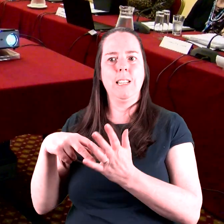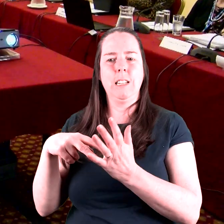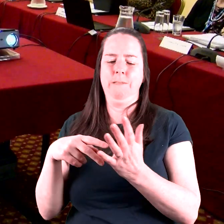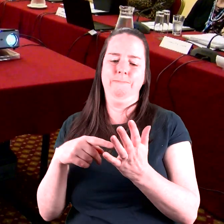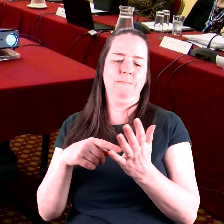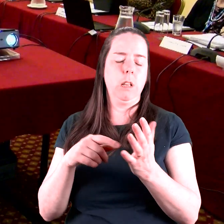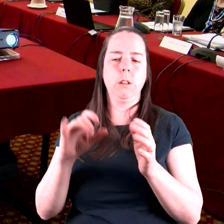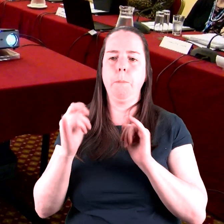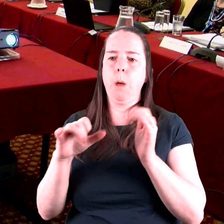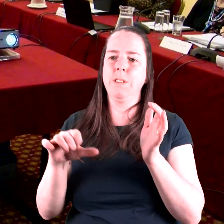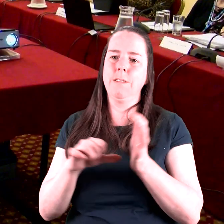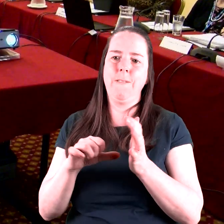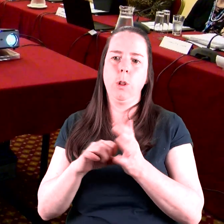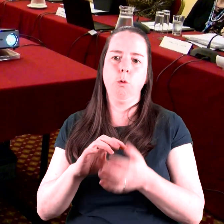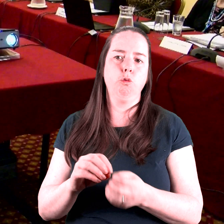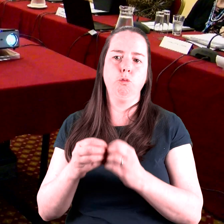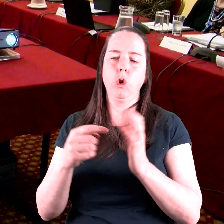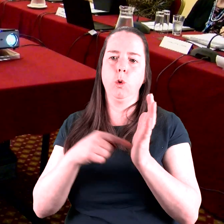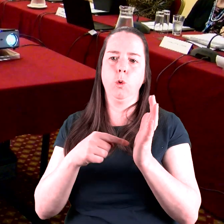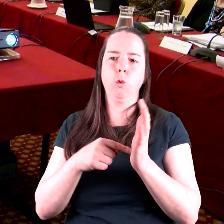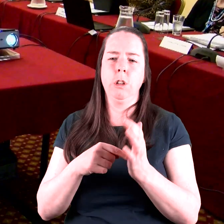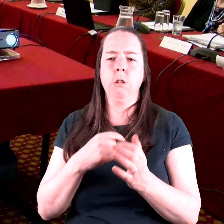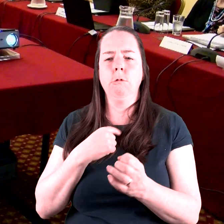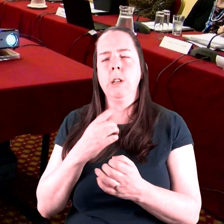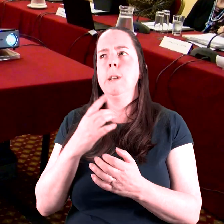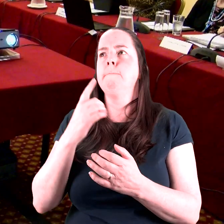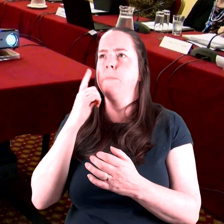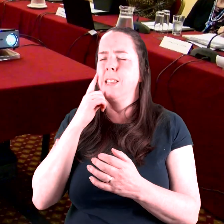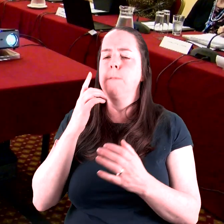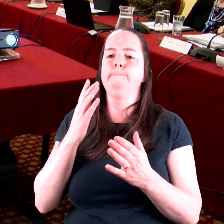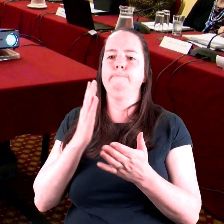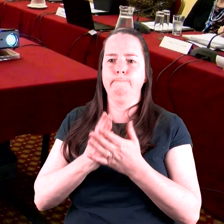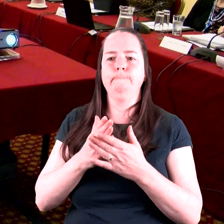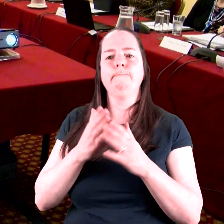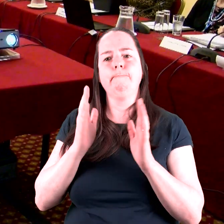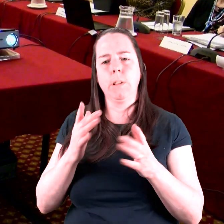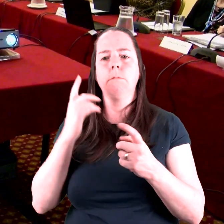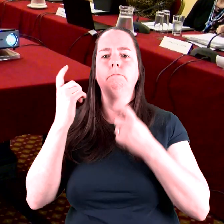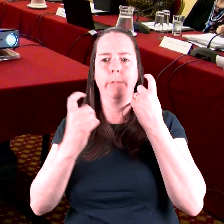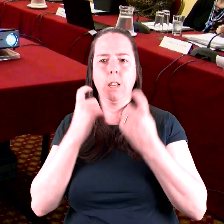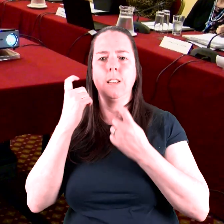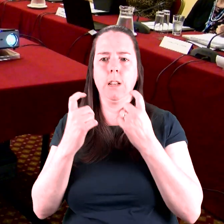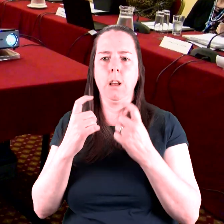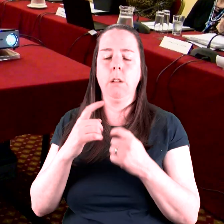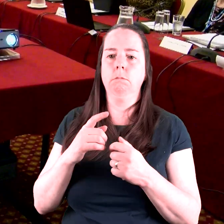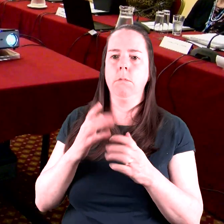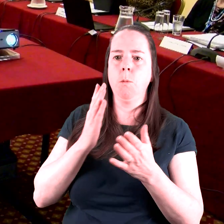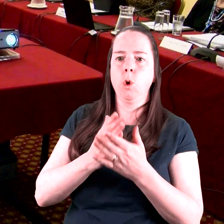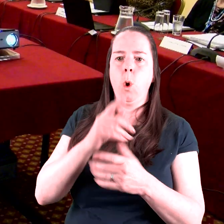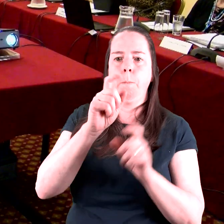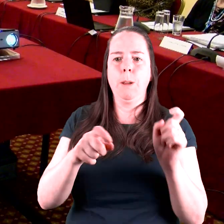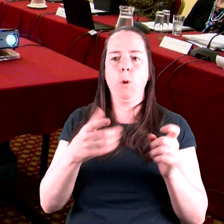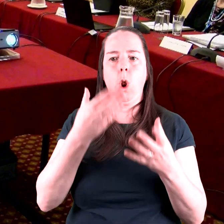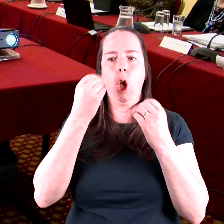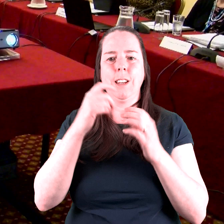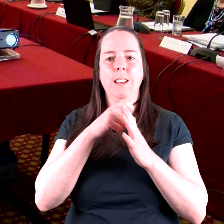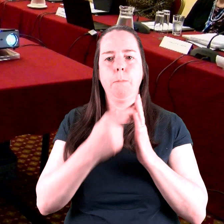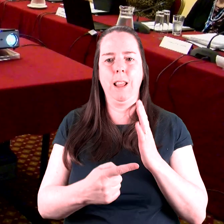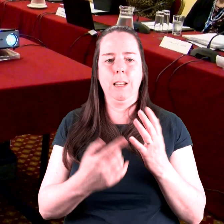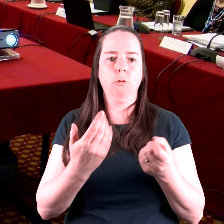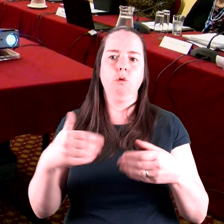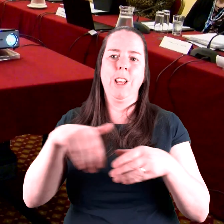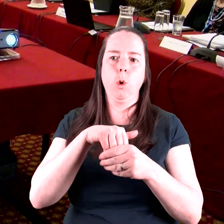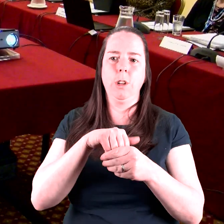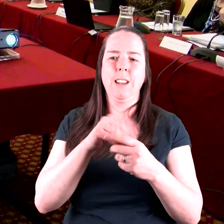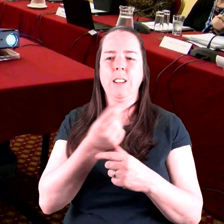are sometimes the hardest ones to produce, but I think it's so germane that we actually consider this. And I'm sure people with learning